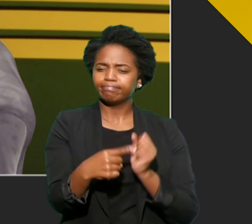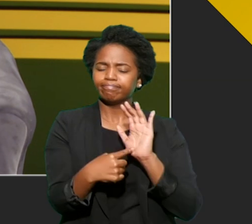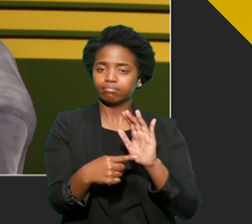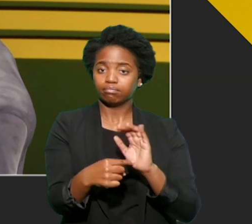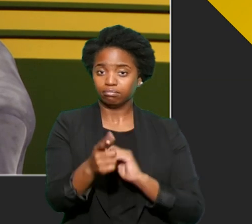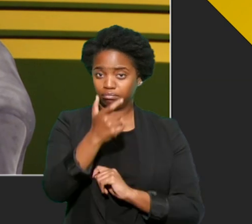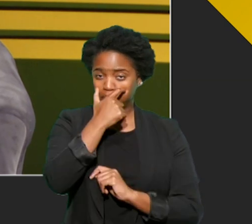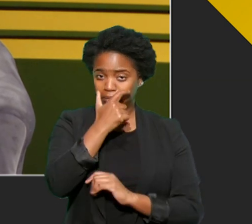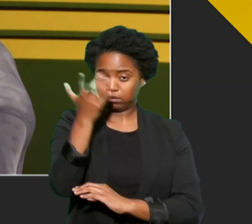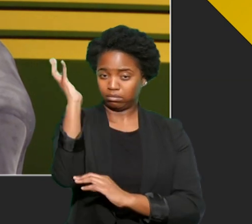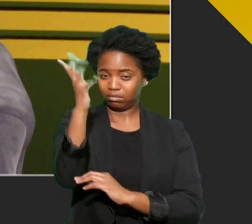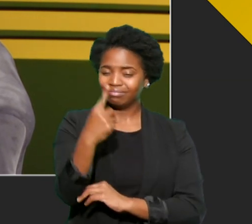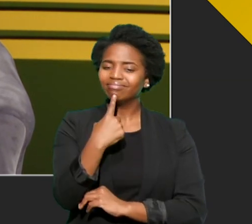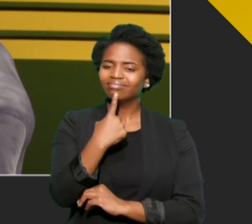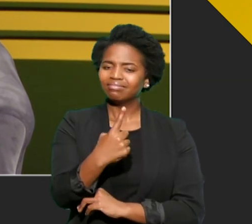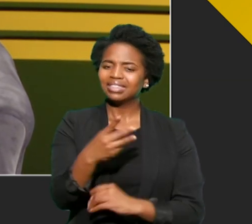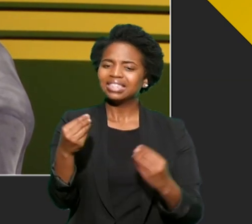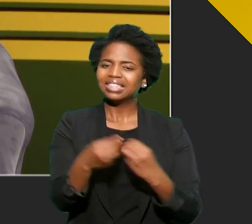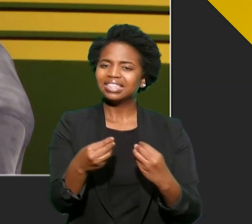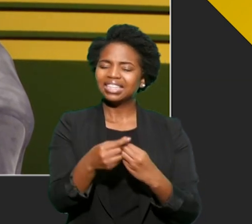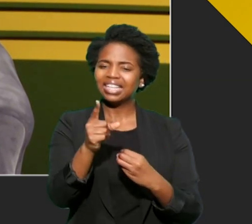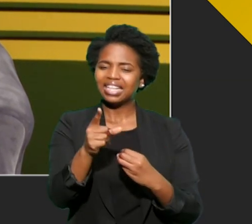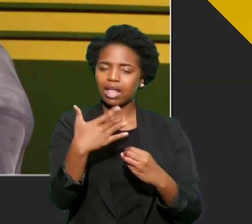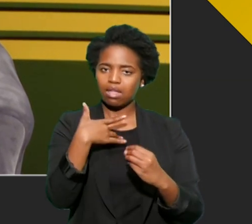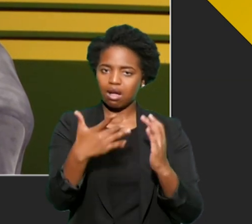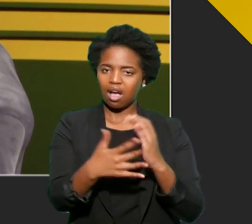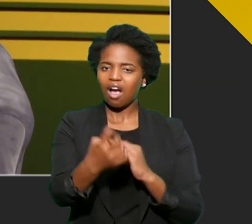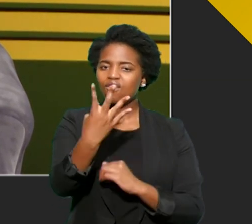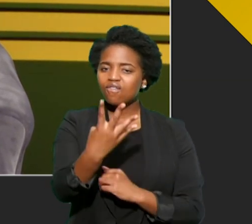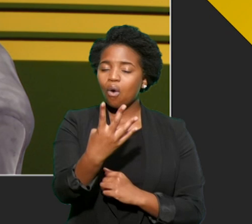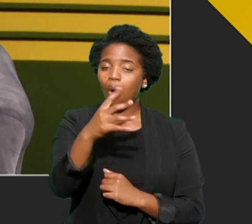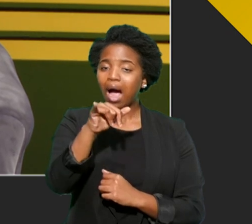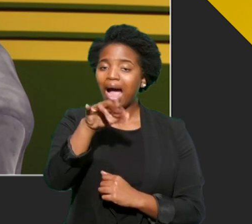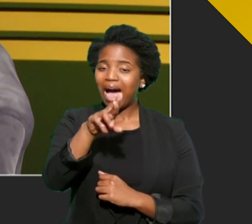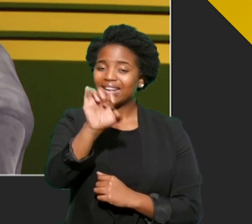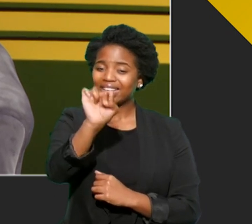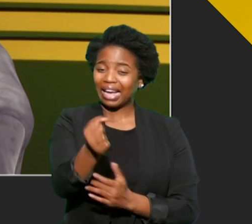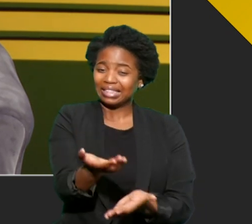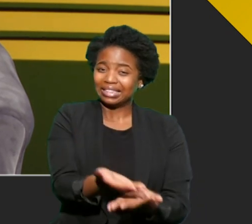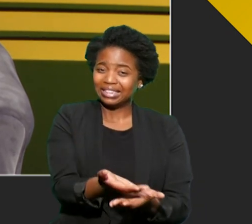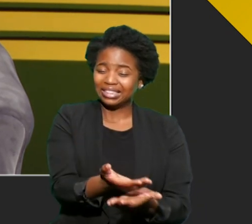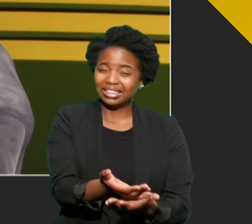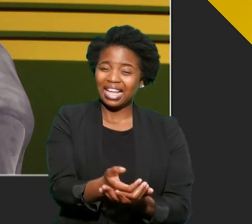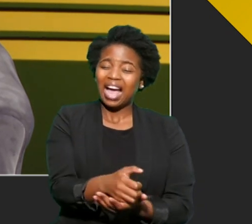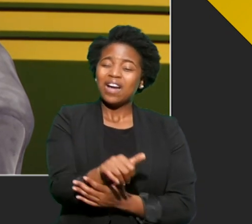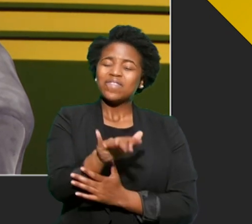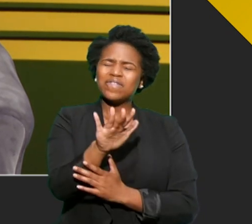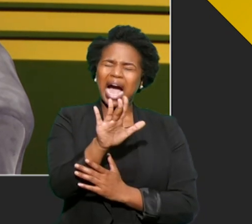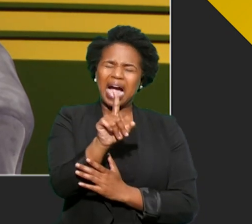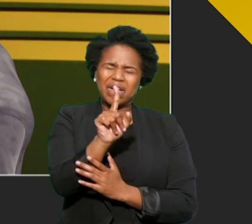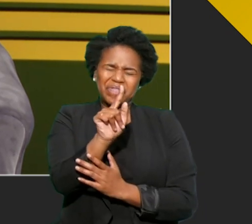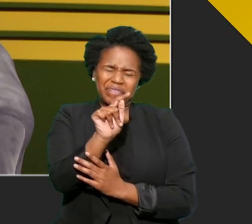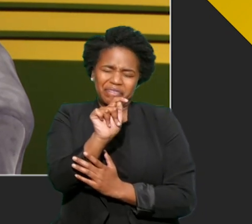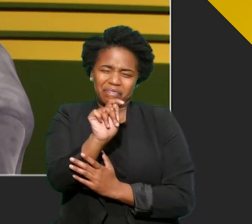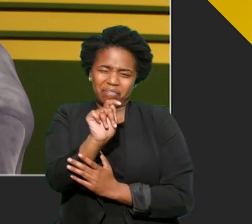Cyril Ramaphosa, the digital era could potentially generate 5 trillion rand in